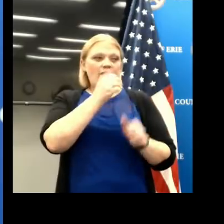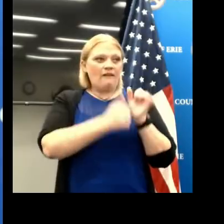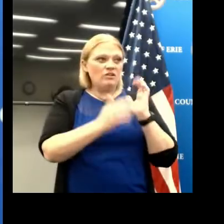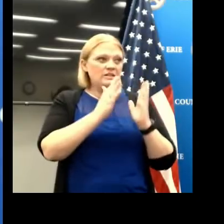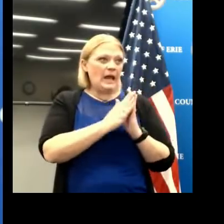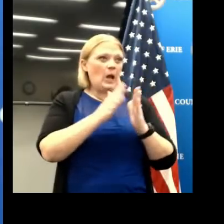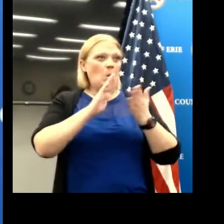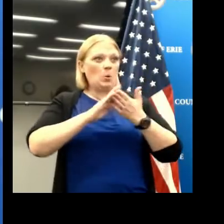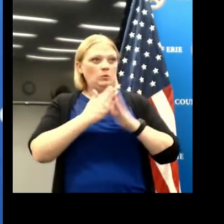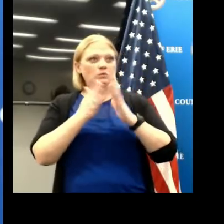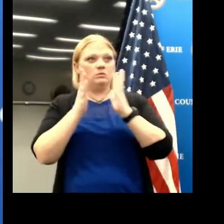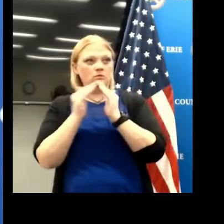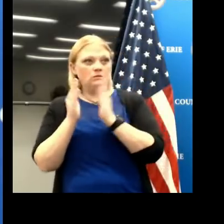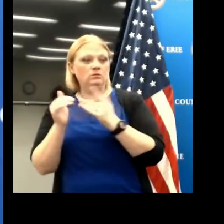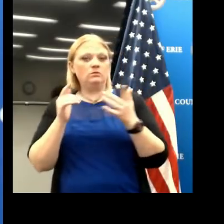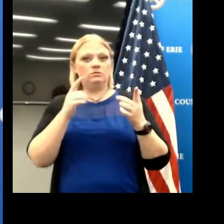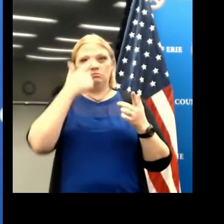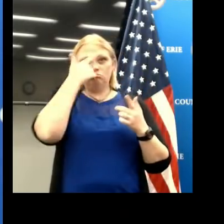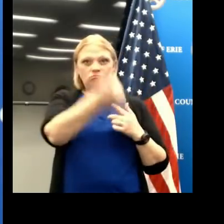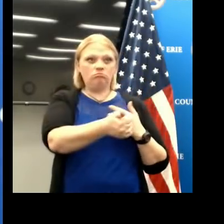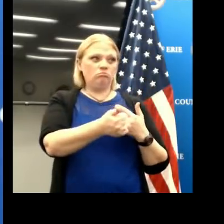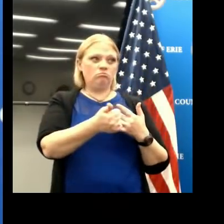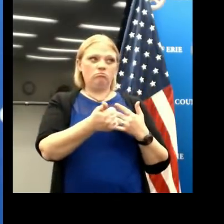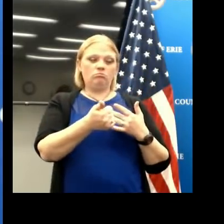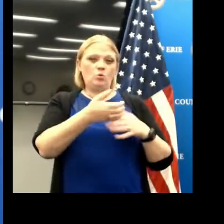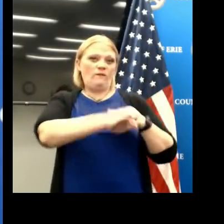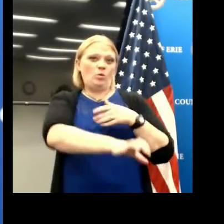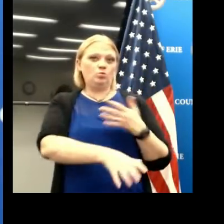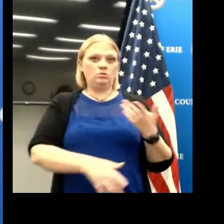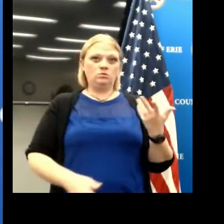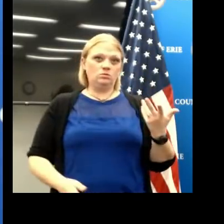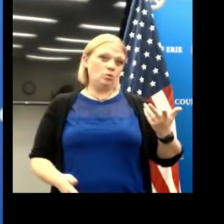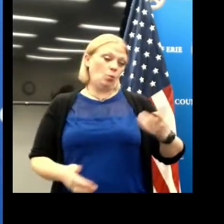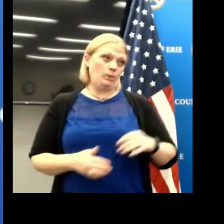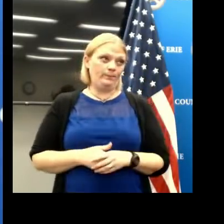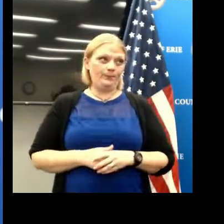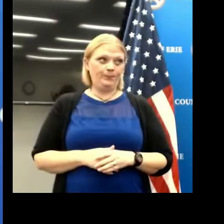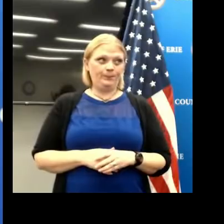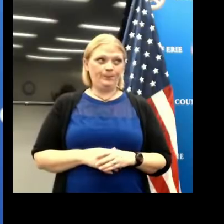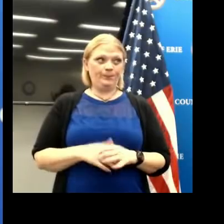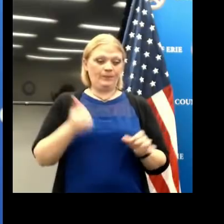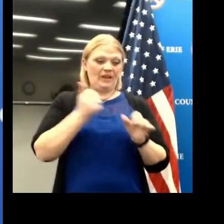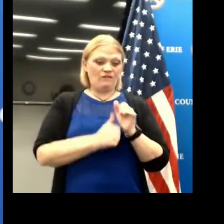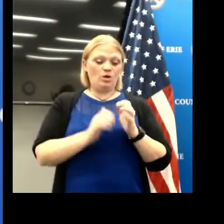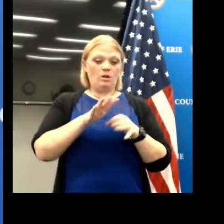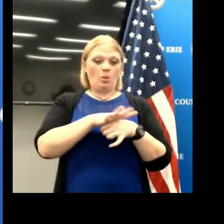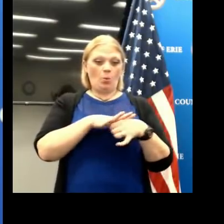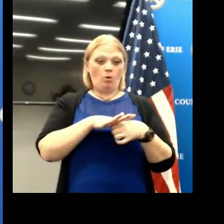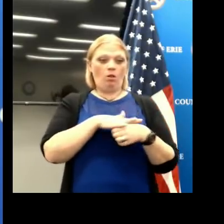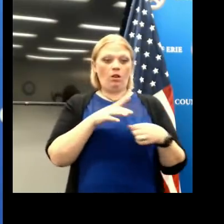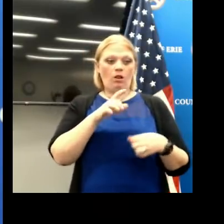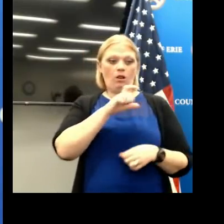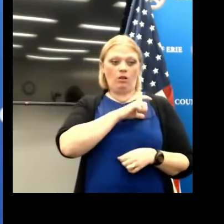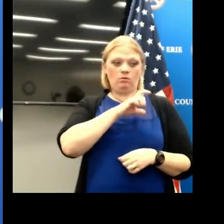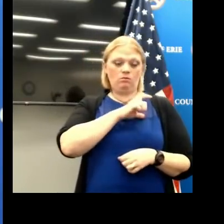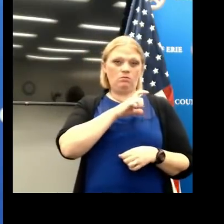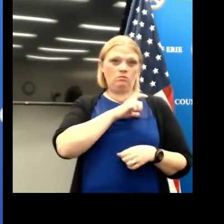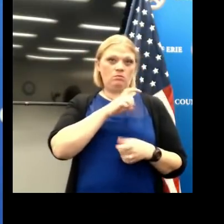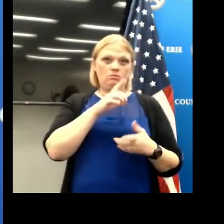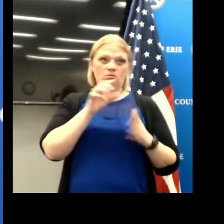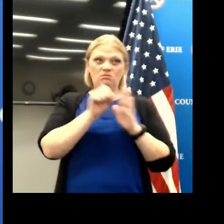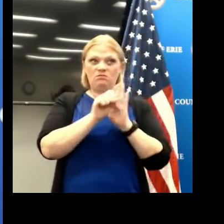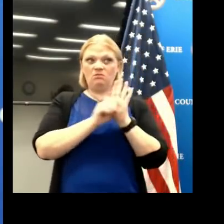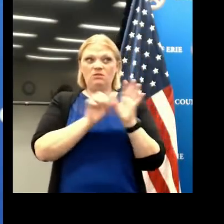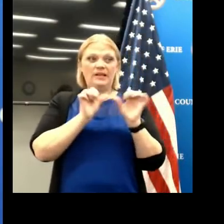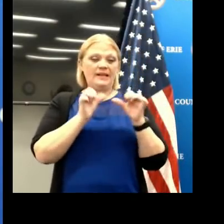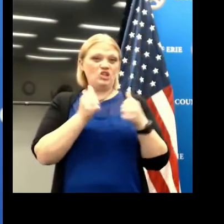city, every village to enforce this. So every local law enforcement, as well as those state